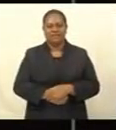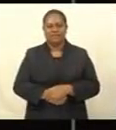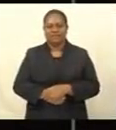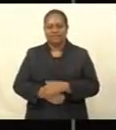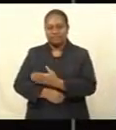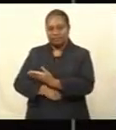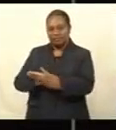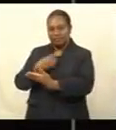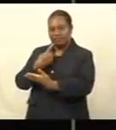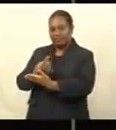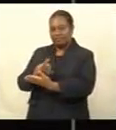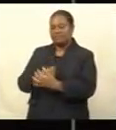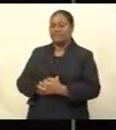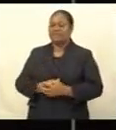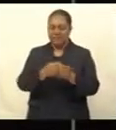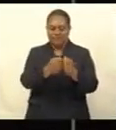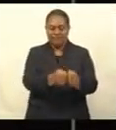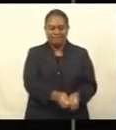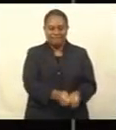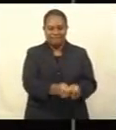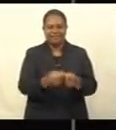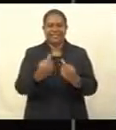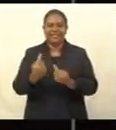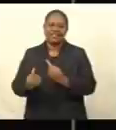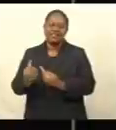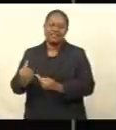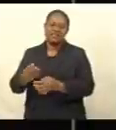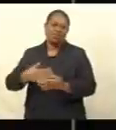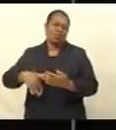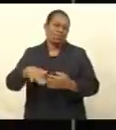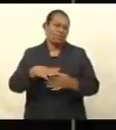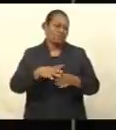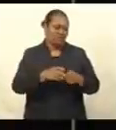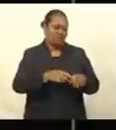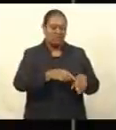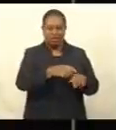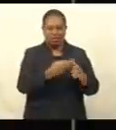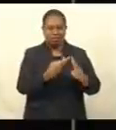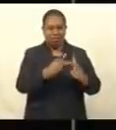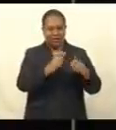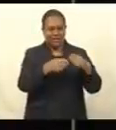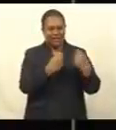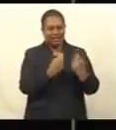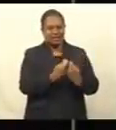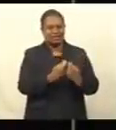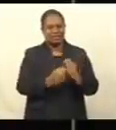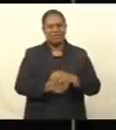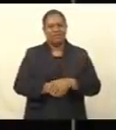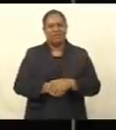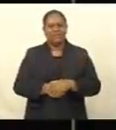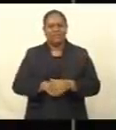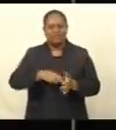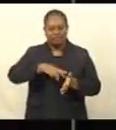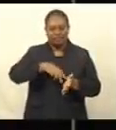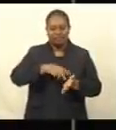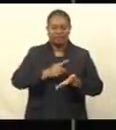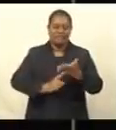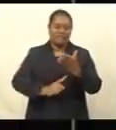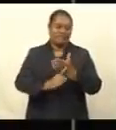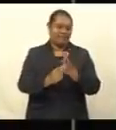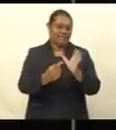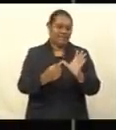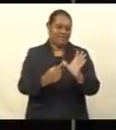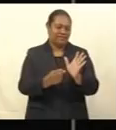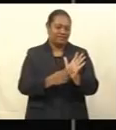Rayasi and Chona Nareki scored a try each for their respective teams in their last game of the Super Rugby Aotearoa season.